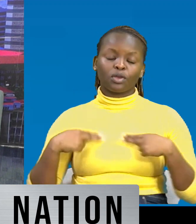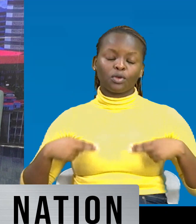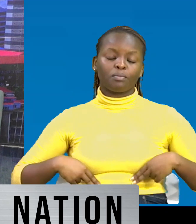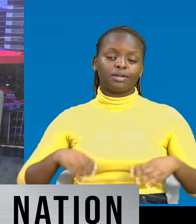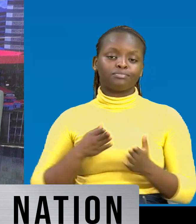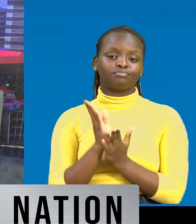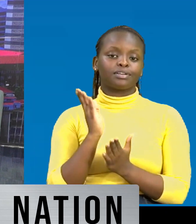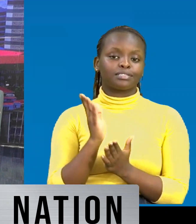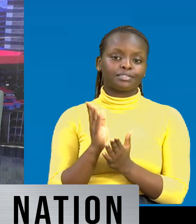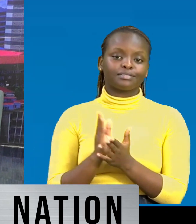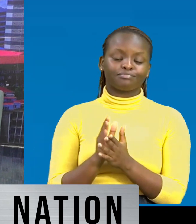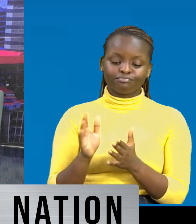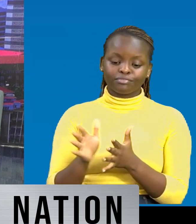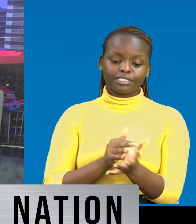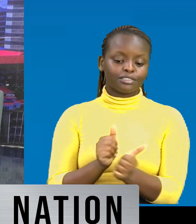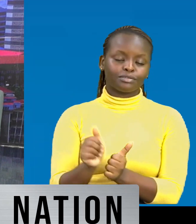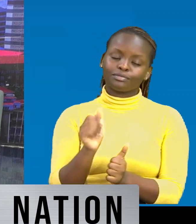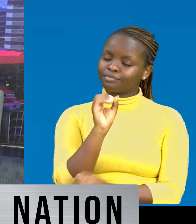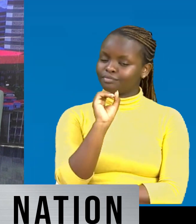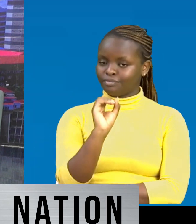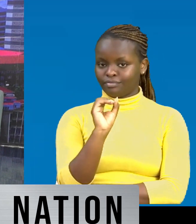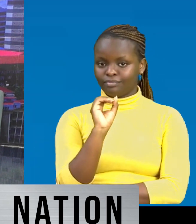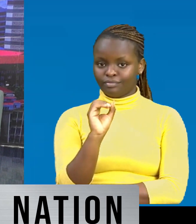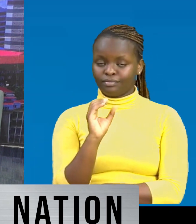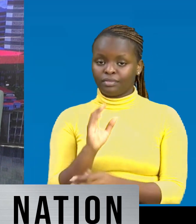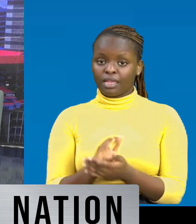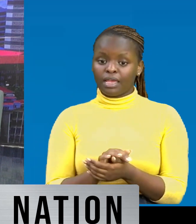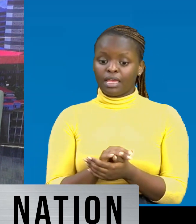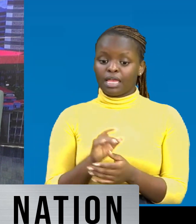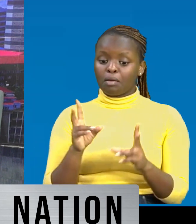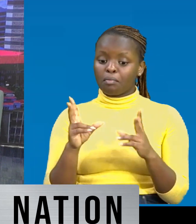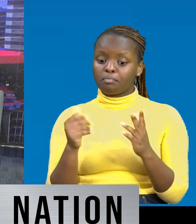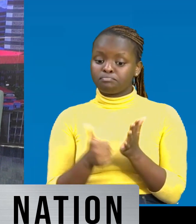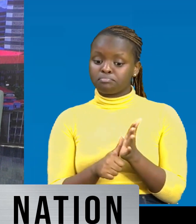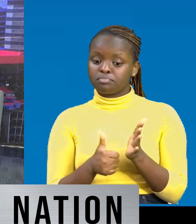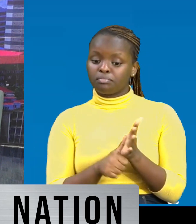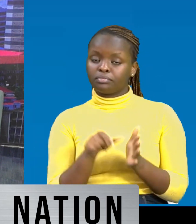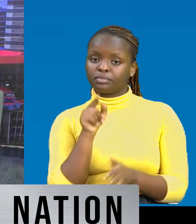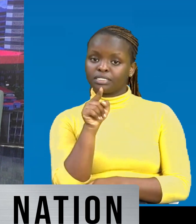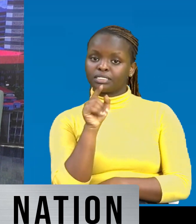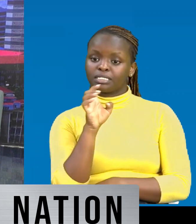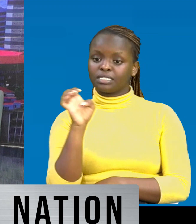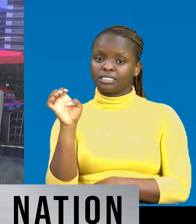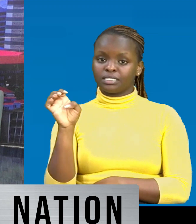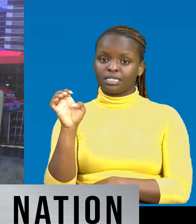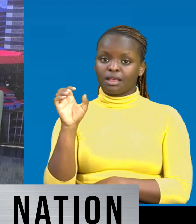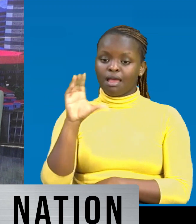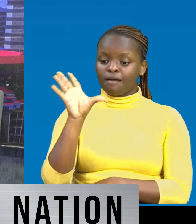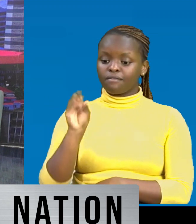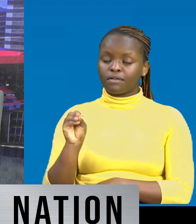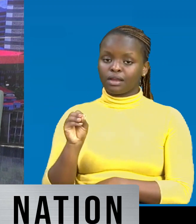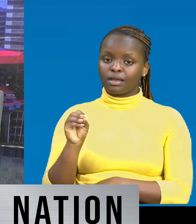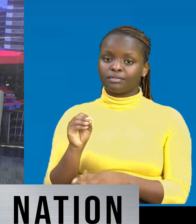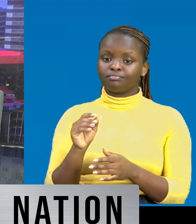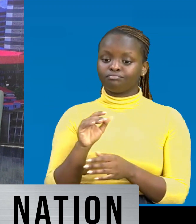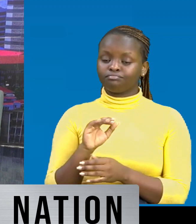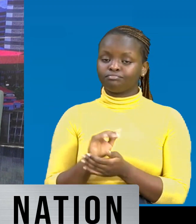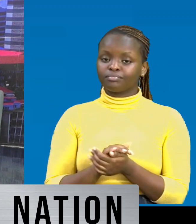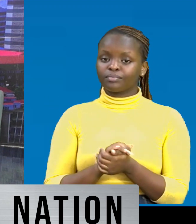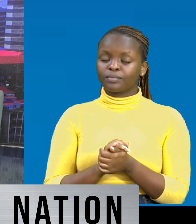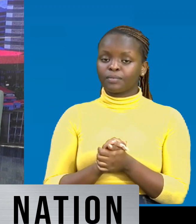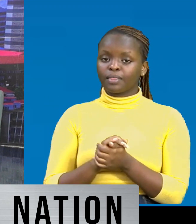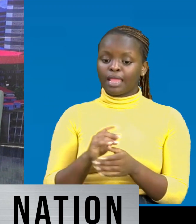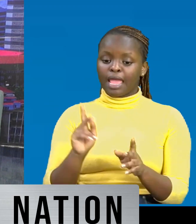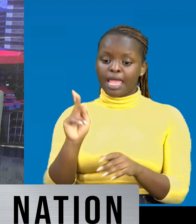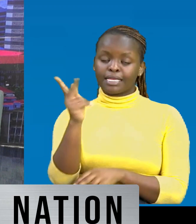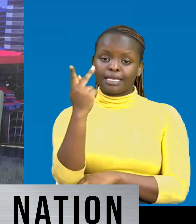get trampled upon. So if this issue of the East Africa Portland Cement is happening, Kenyans are involved and